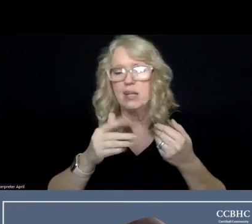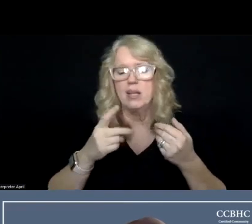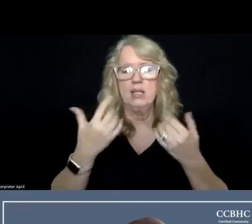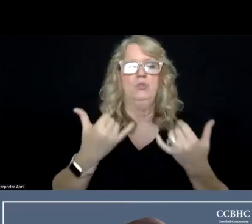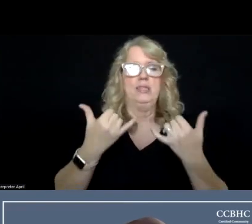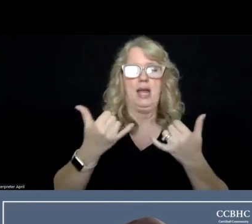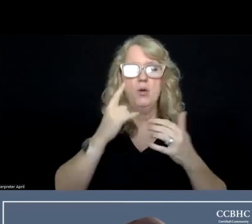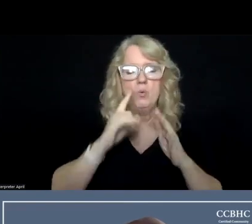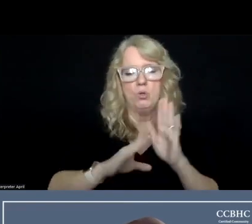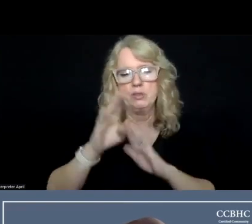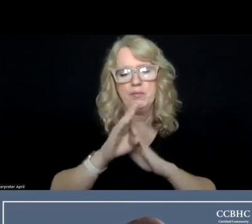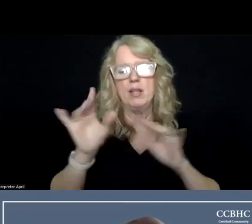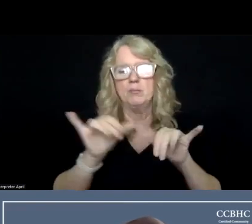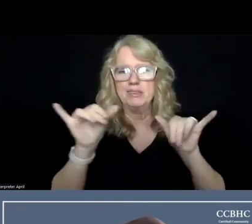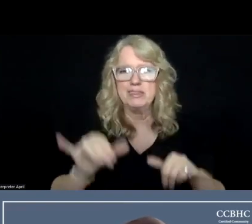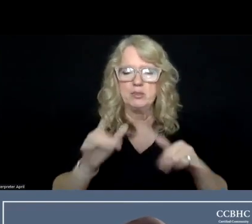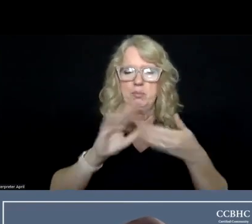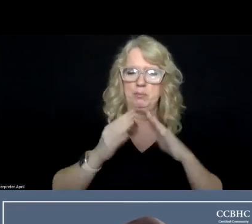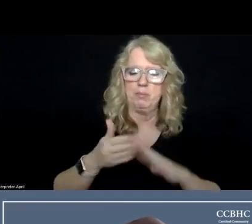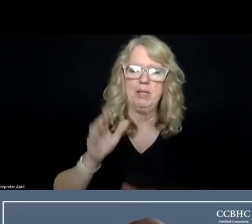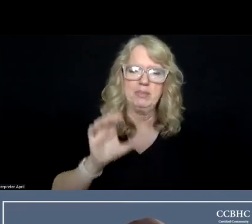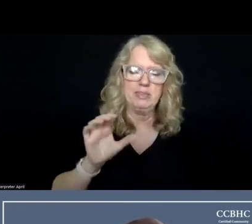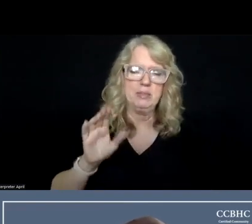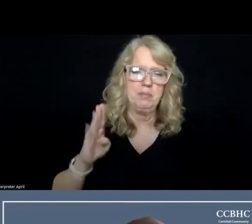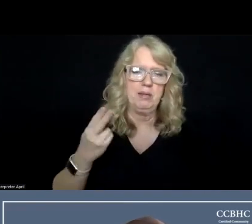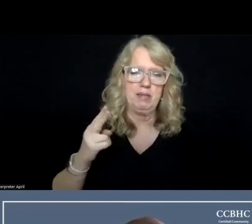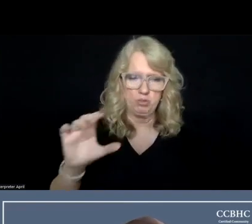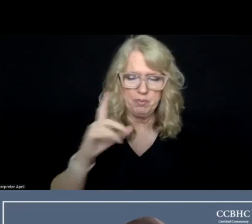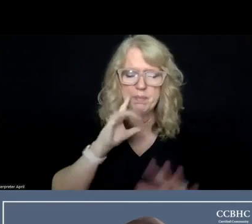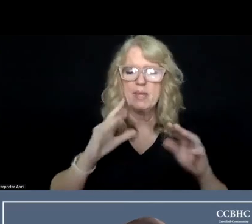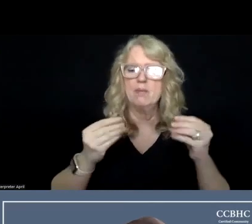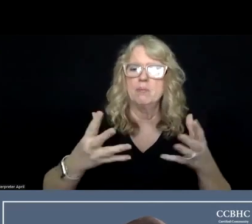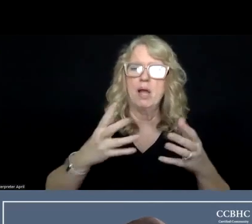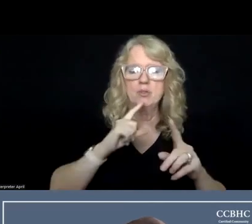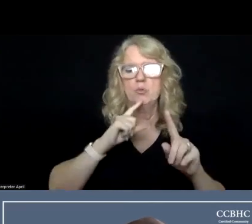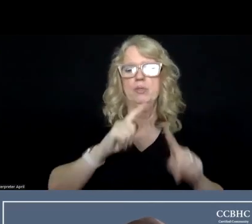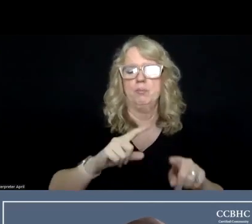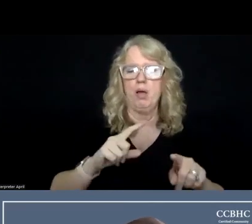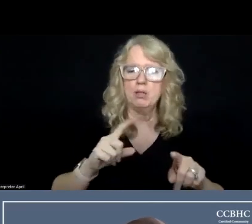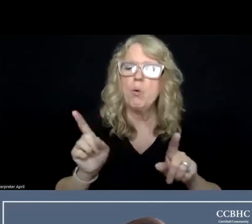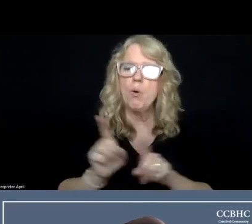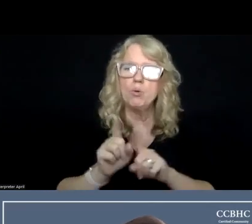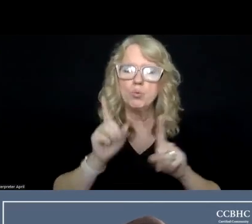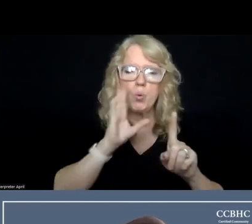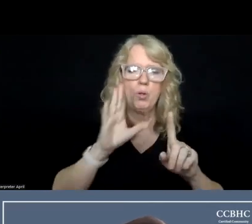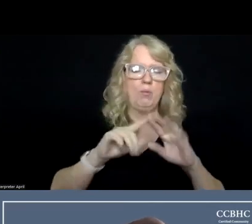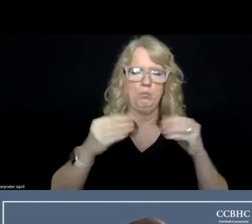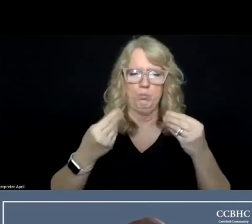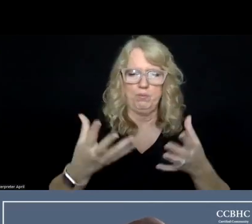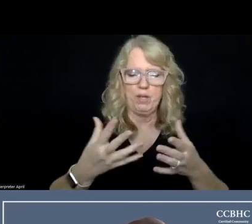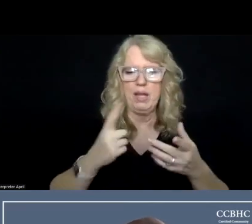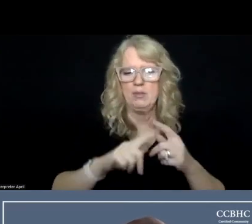now are developing systems and communities through CCBHCs that provide someone to respond, and then also provide a system